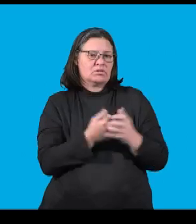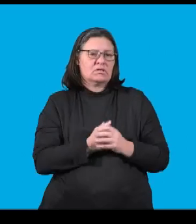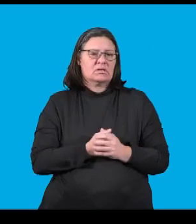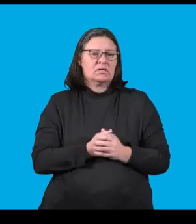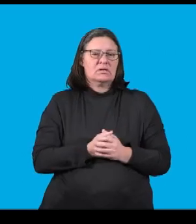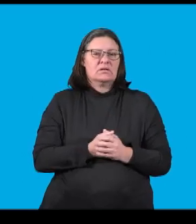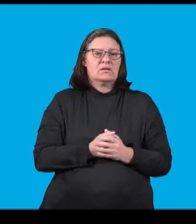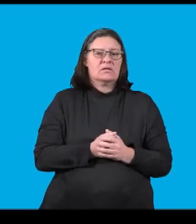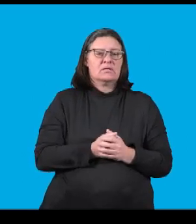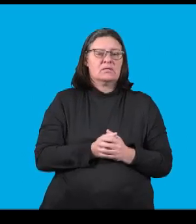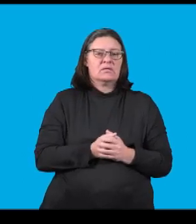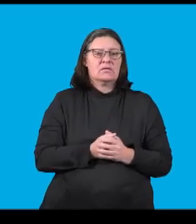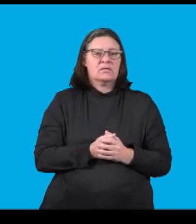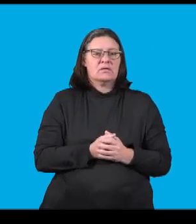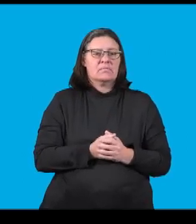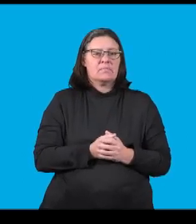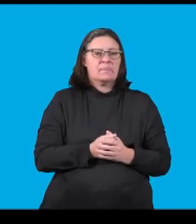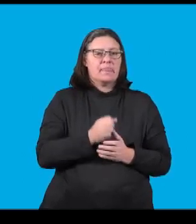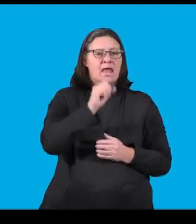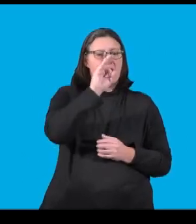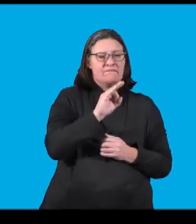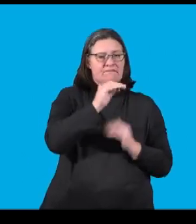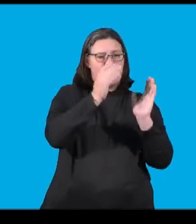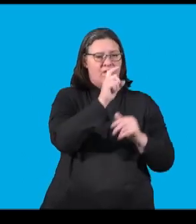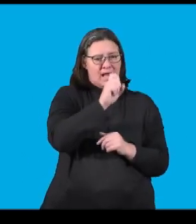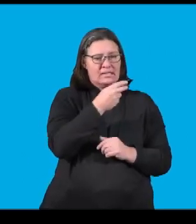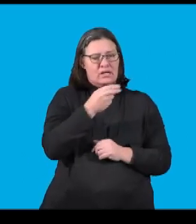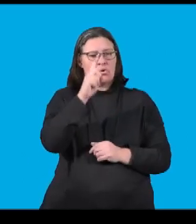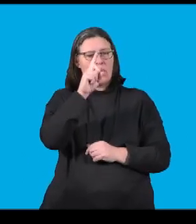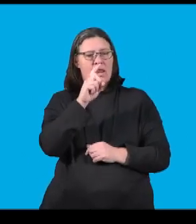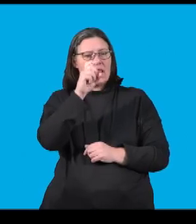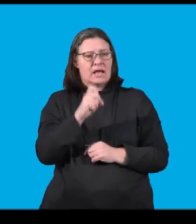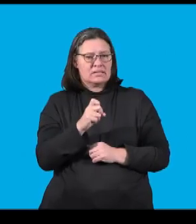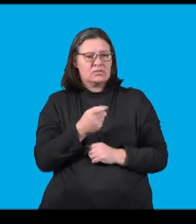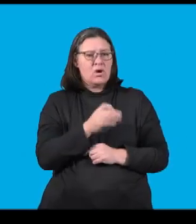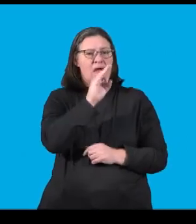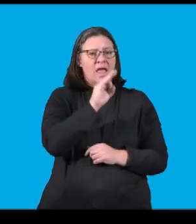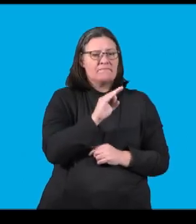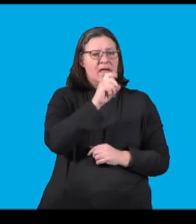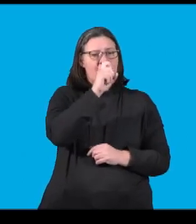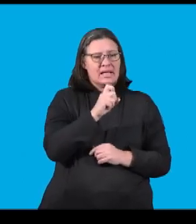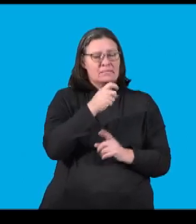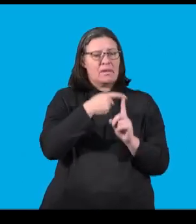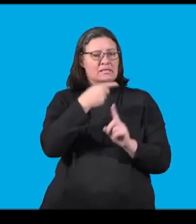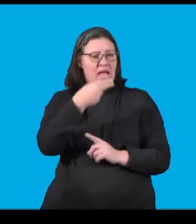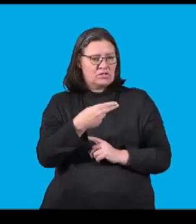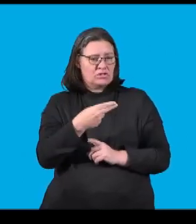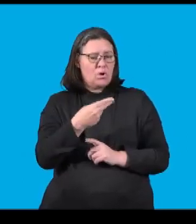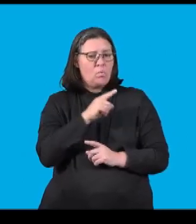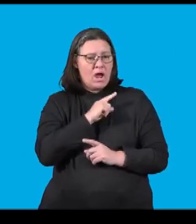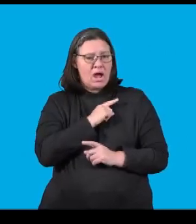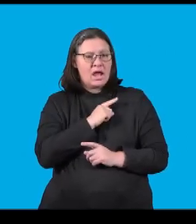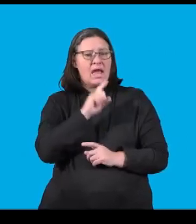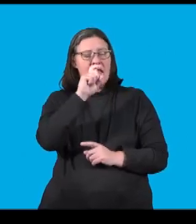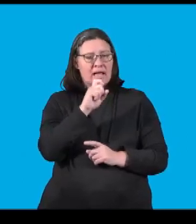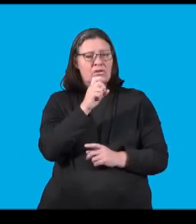x is 1 over x, and you can work out what f of x plus h is by replacing